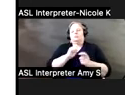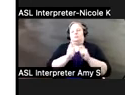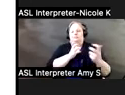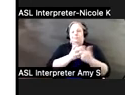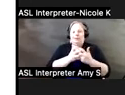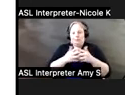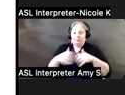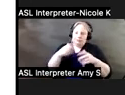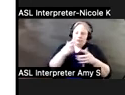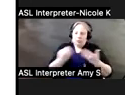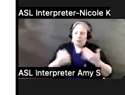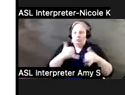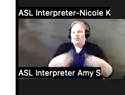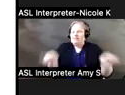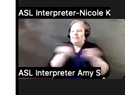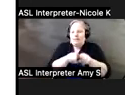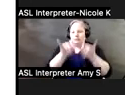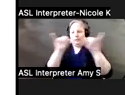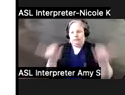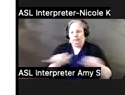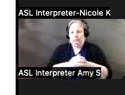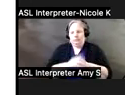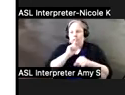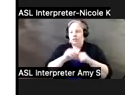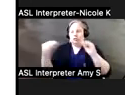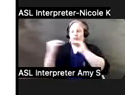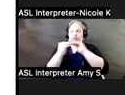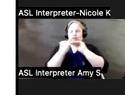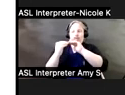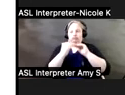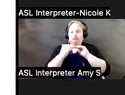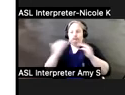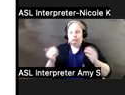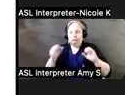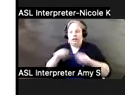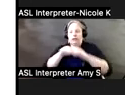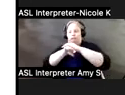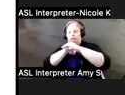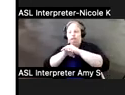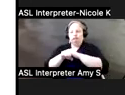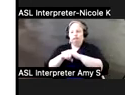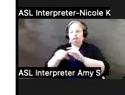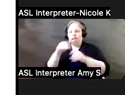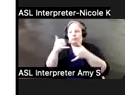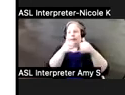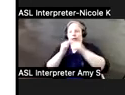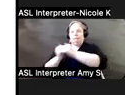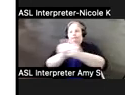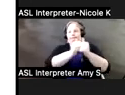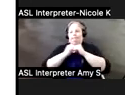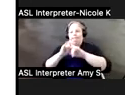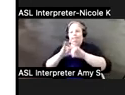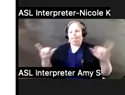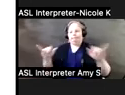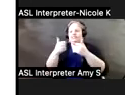platform. So the playing field is essentially the same. So everyone's being able to access the controllers, but to play together on the